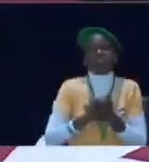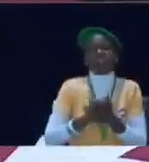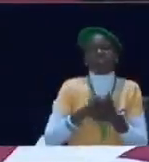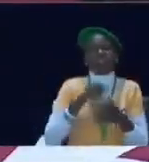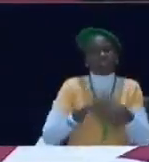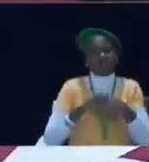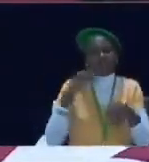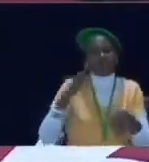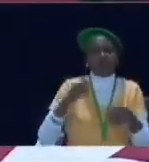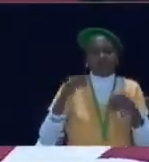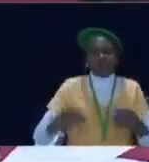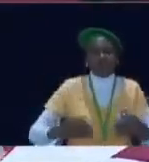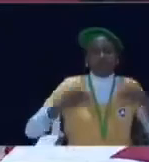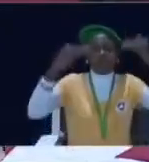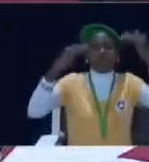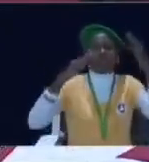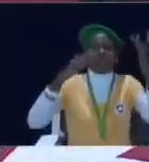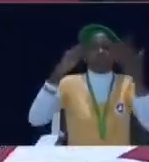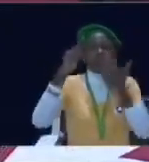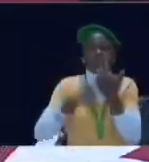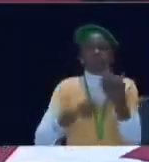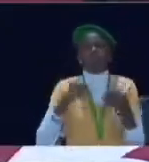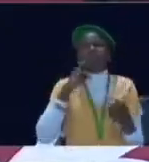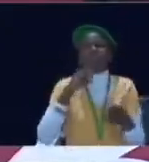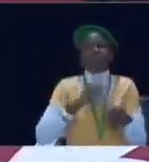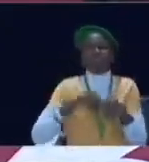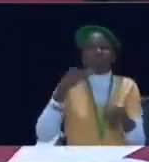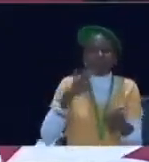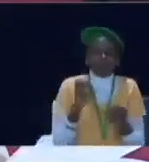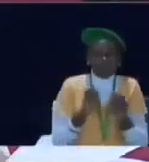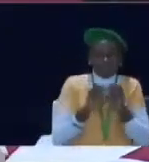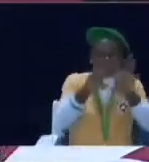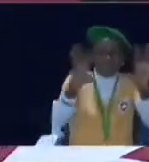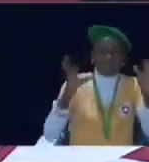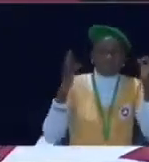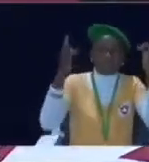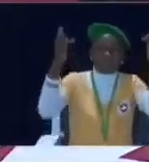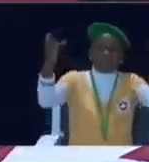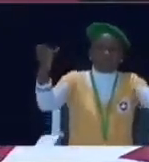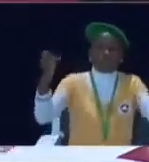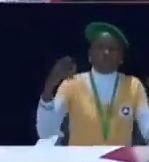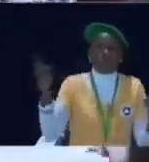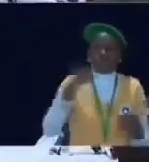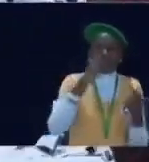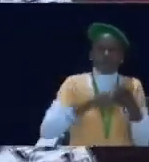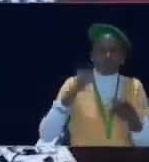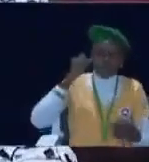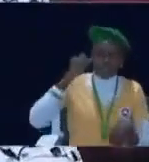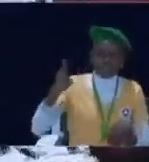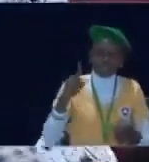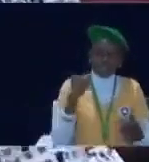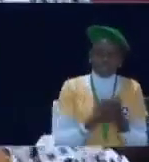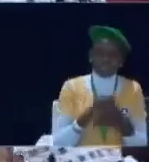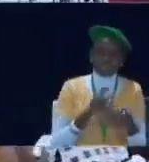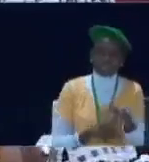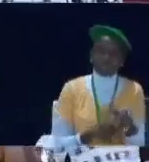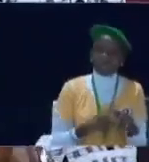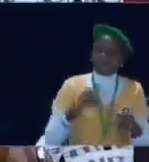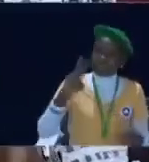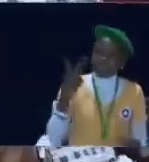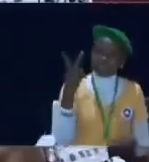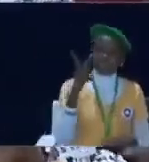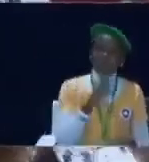of beyond expectation. It's the time of shine forth. So you need to understand that time.